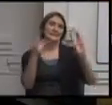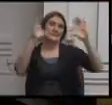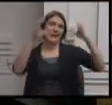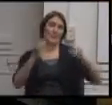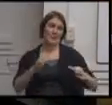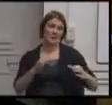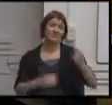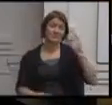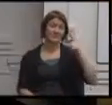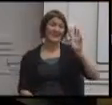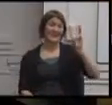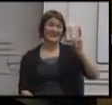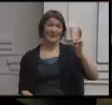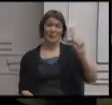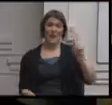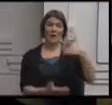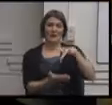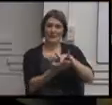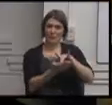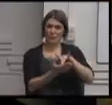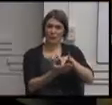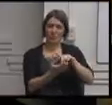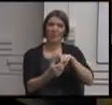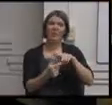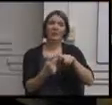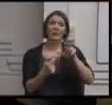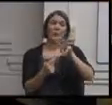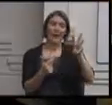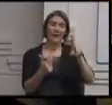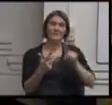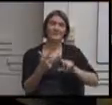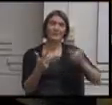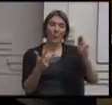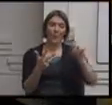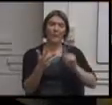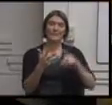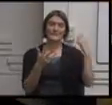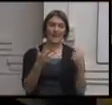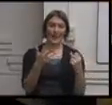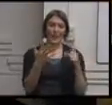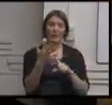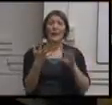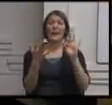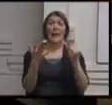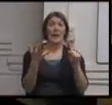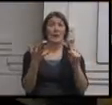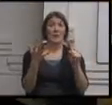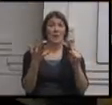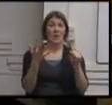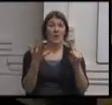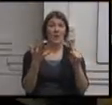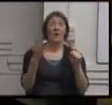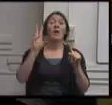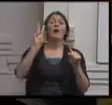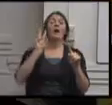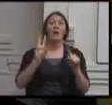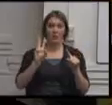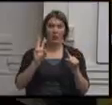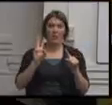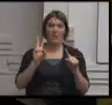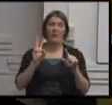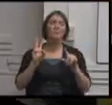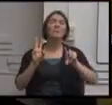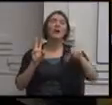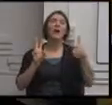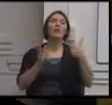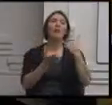Those 6 districts are the Central District, West, North, South, Interstate 91, and then we track mutual aid